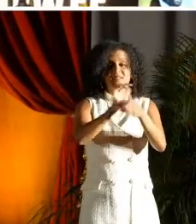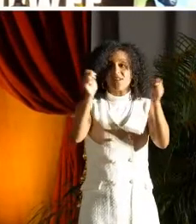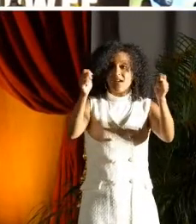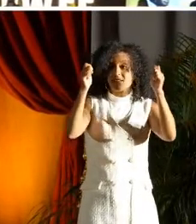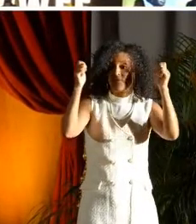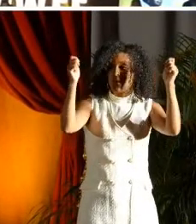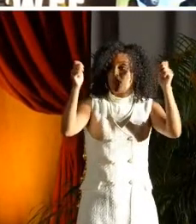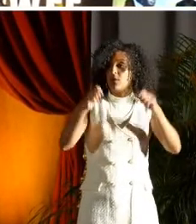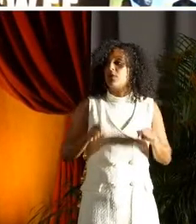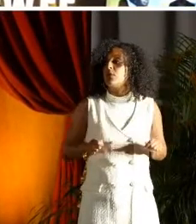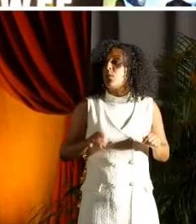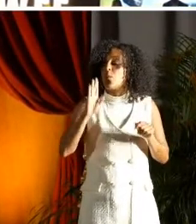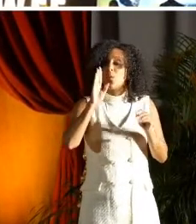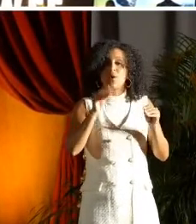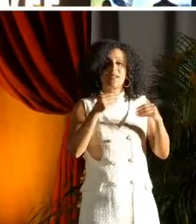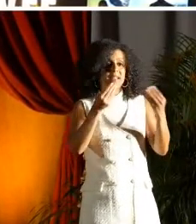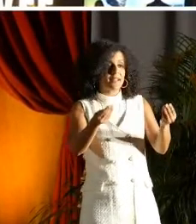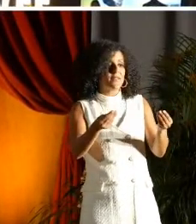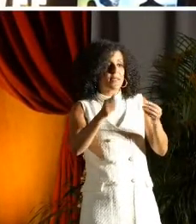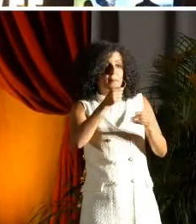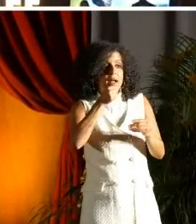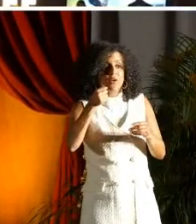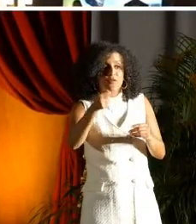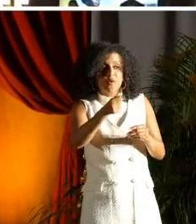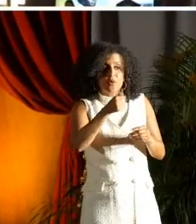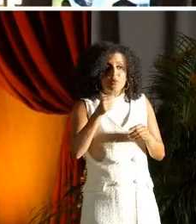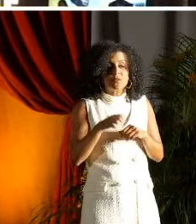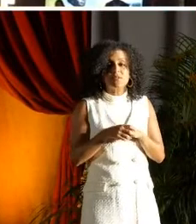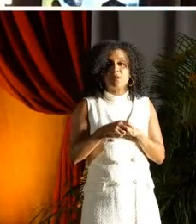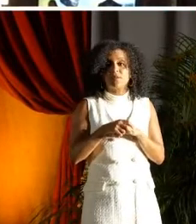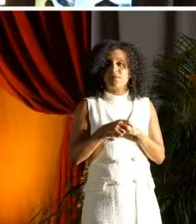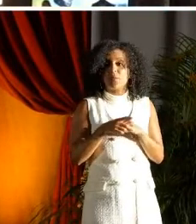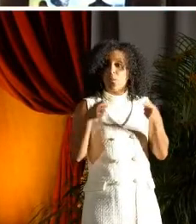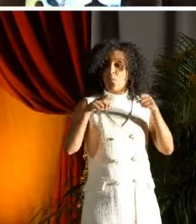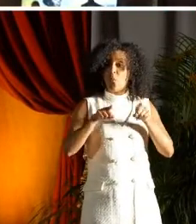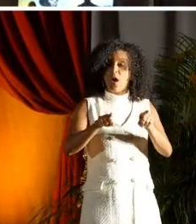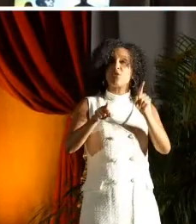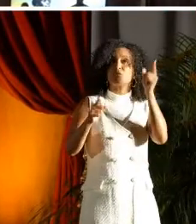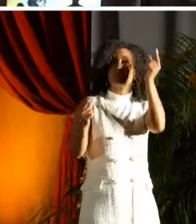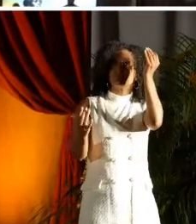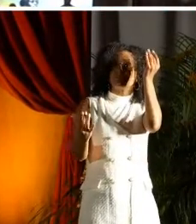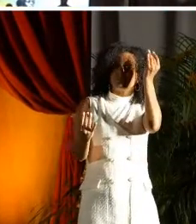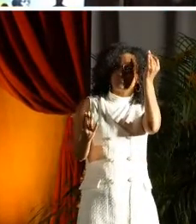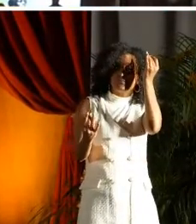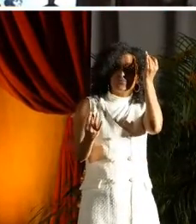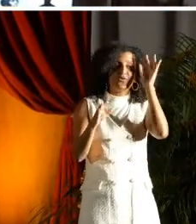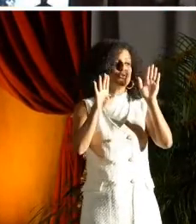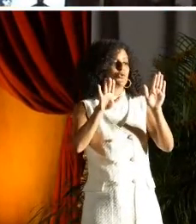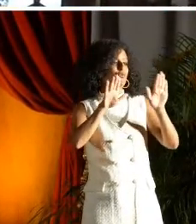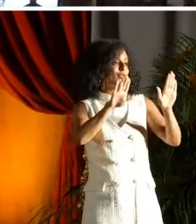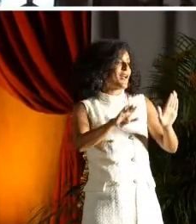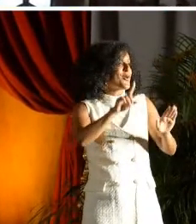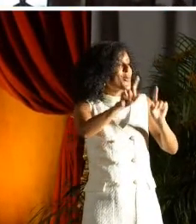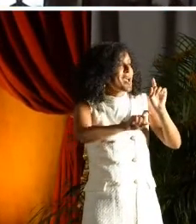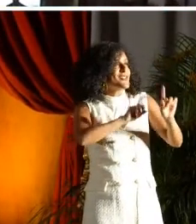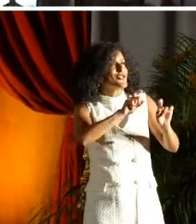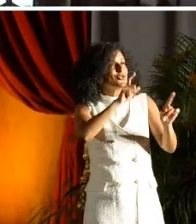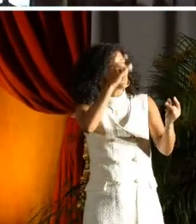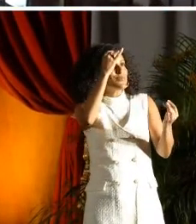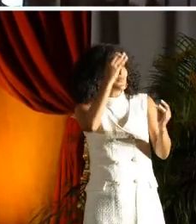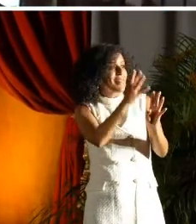to circulate microphones, I think. And so while you're thinking of your great question and